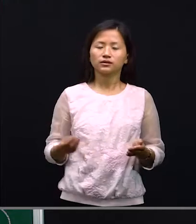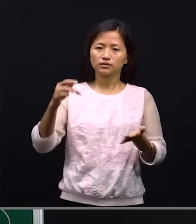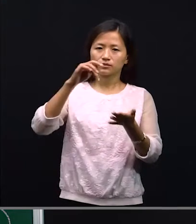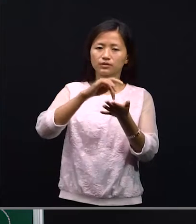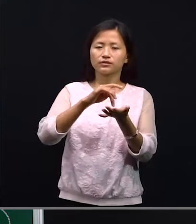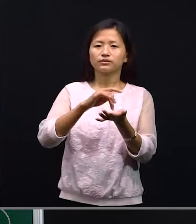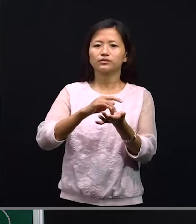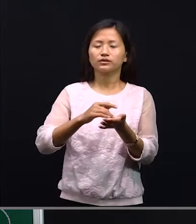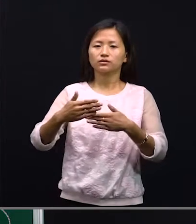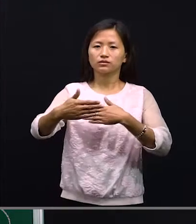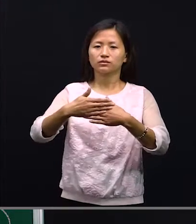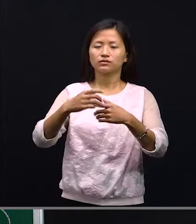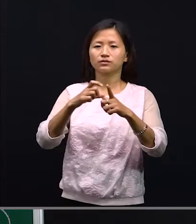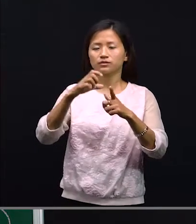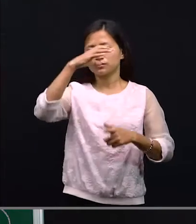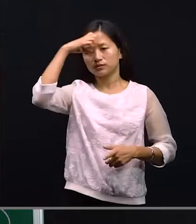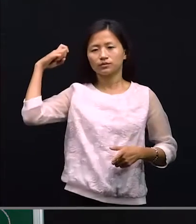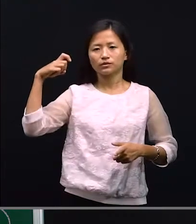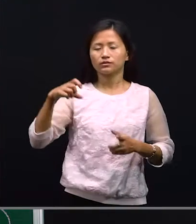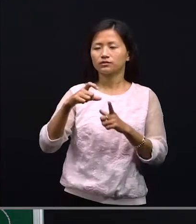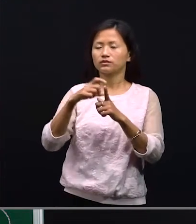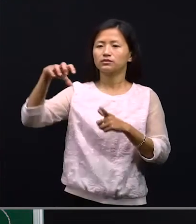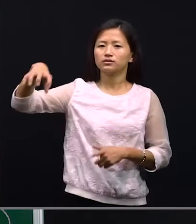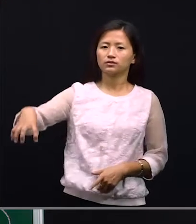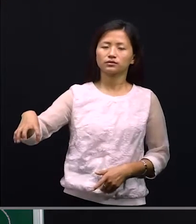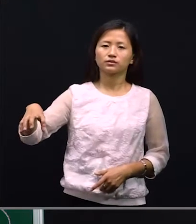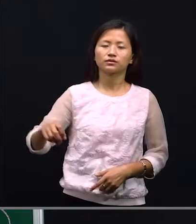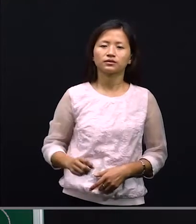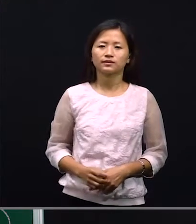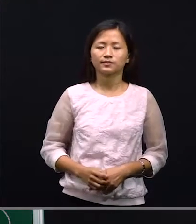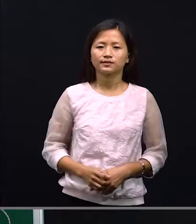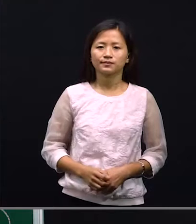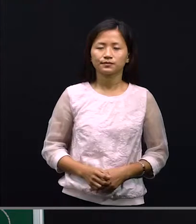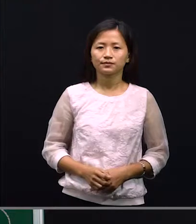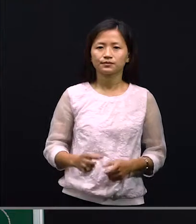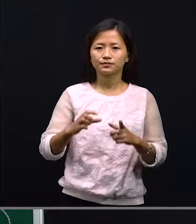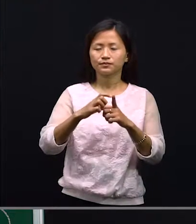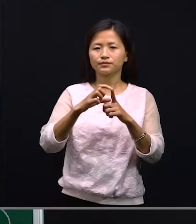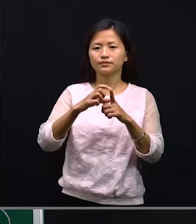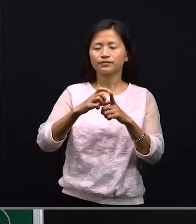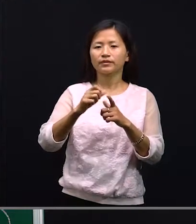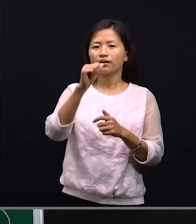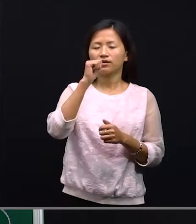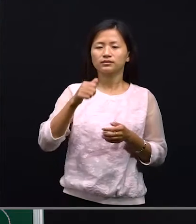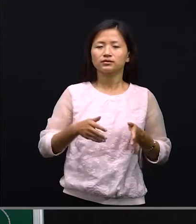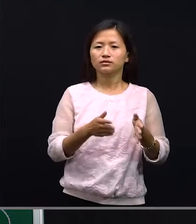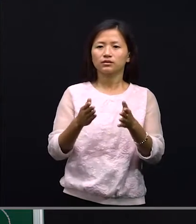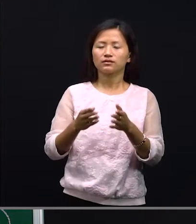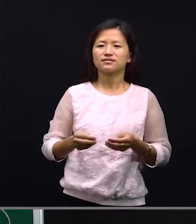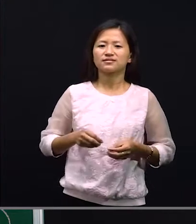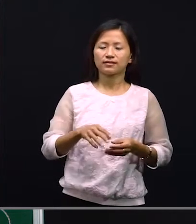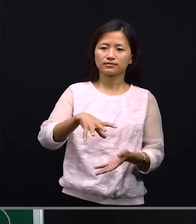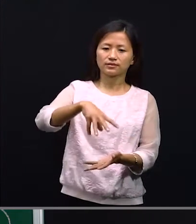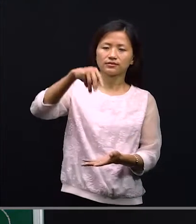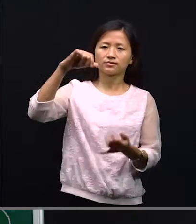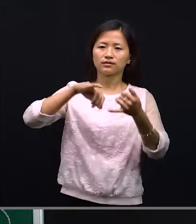very close to Dimapur district. All right, now this Dhansiri river also supply sand to parts